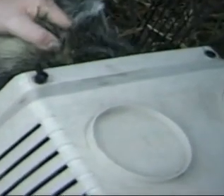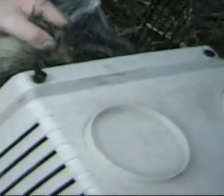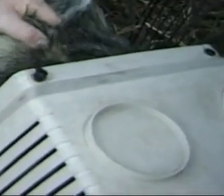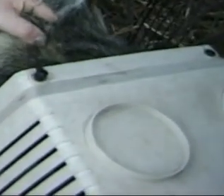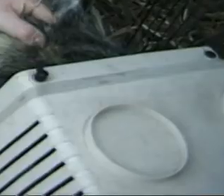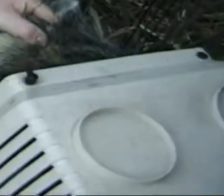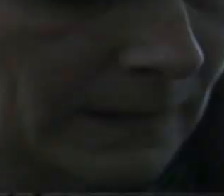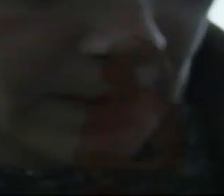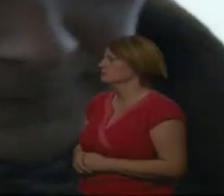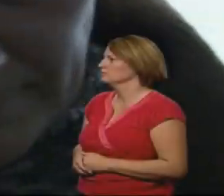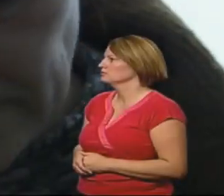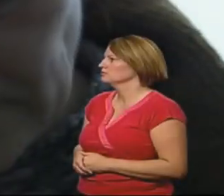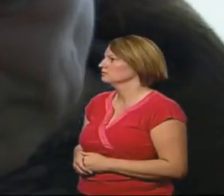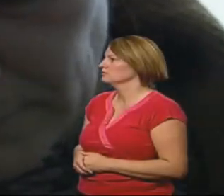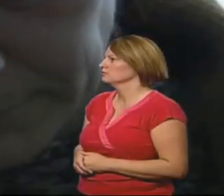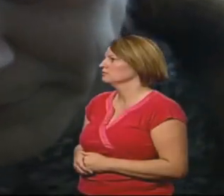Tilt the cage upwards.